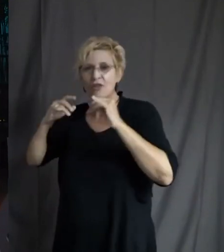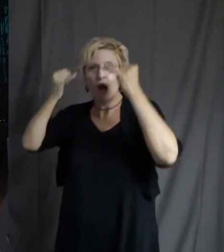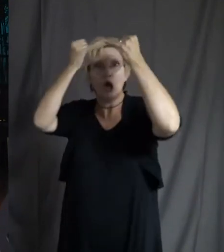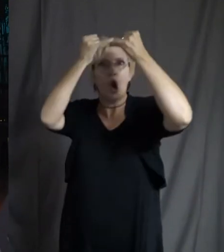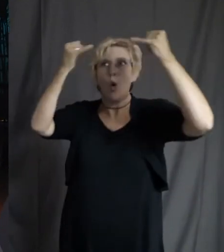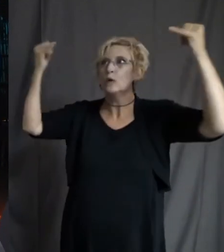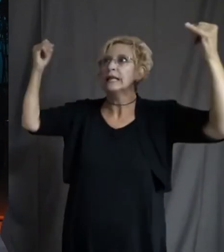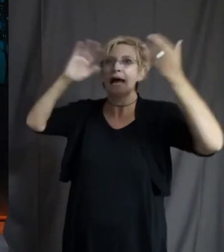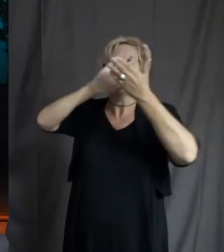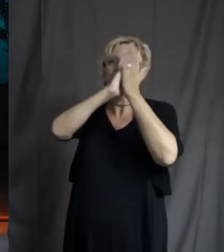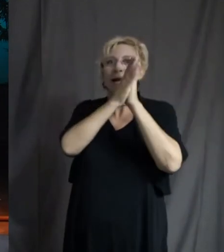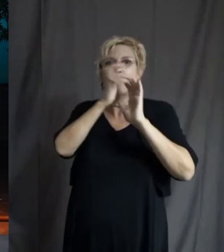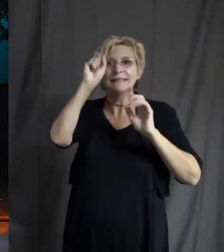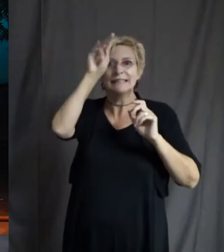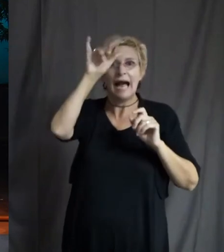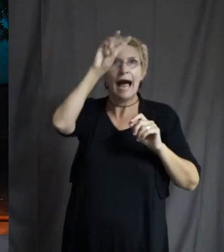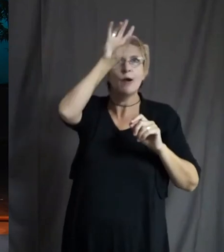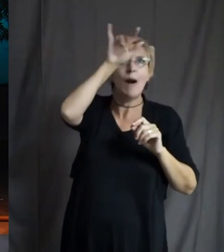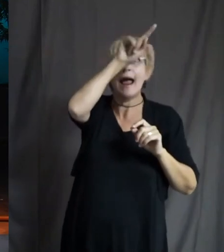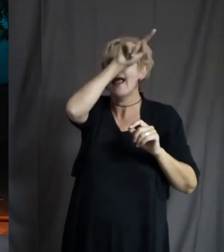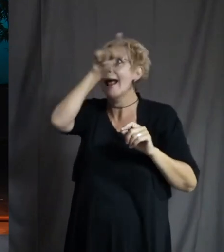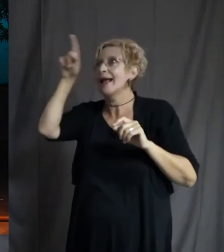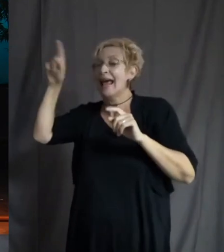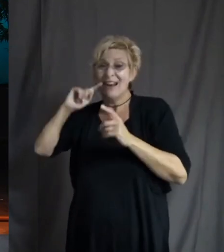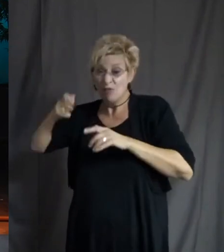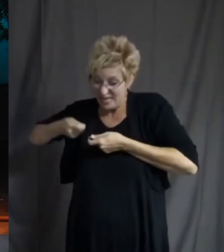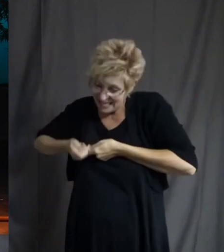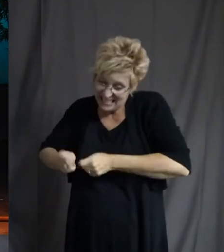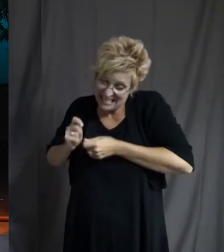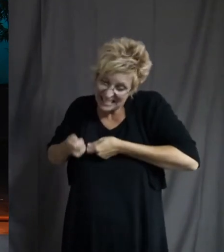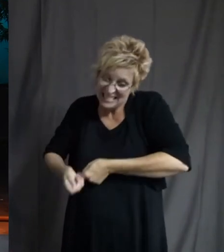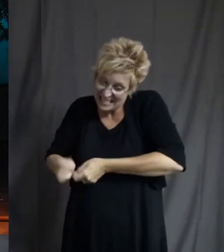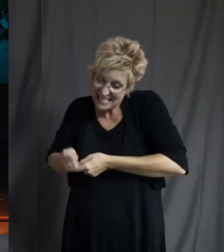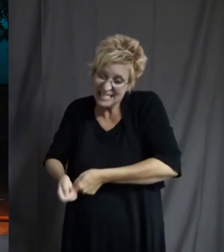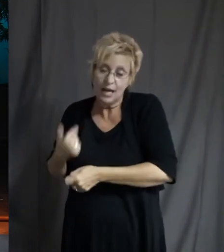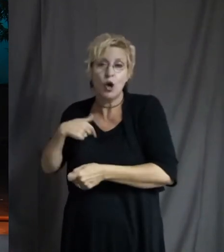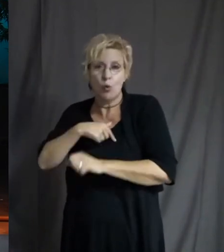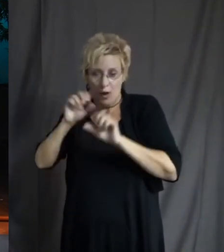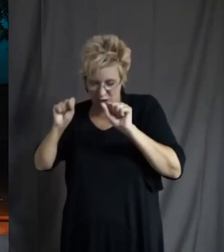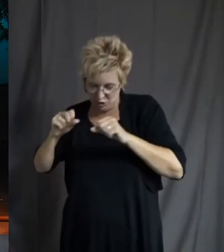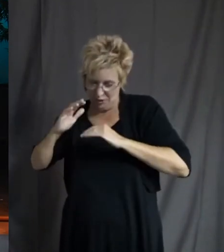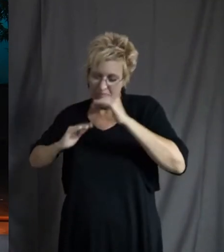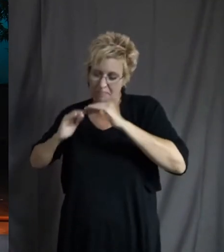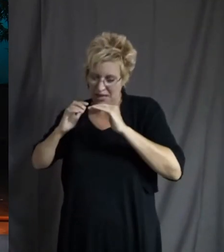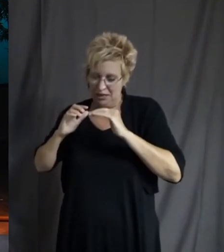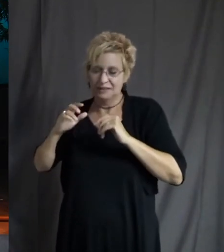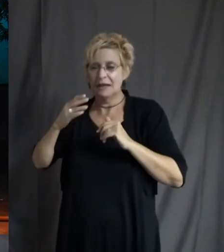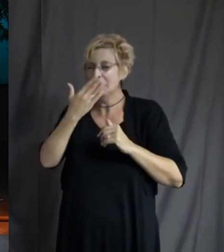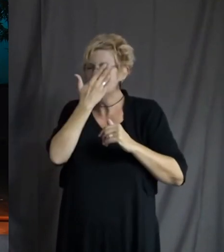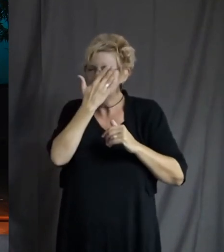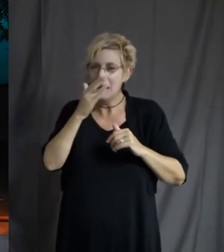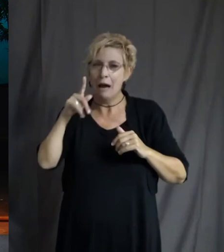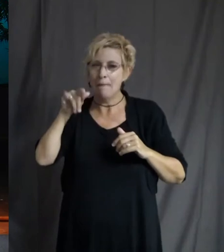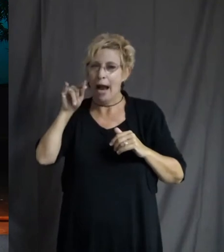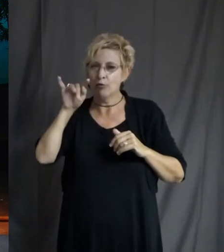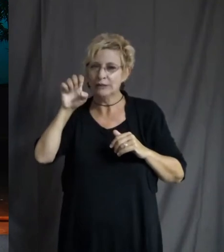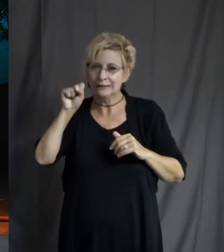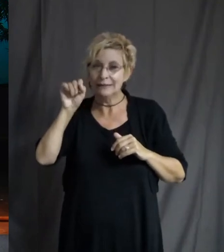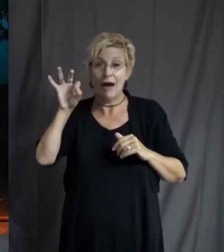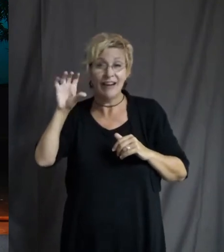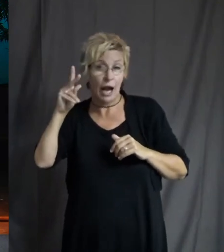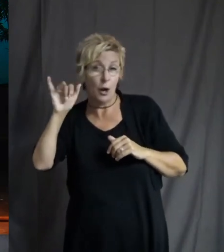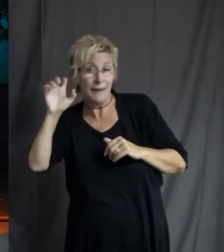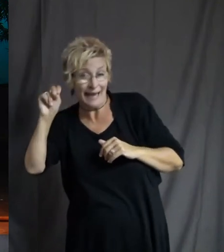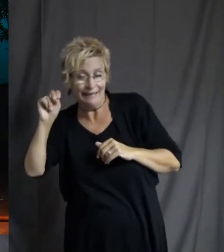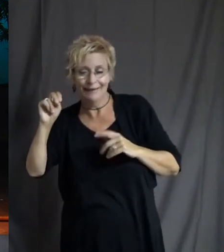easily become the Skyway, and that if we kept digging long enough, we could build Pirates of the Caribbean. And the budget never quite came through for that, but